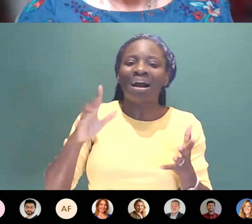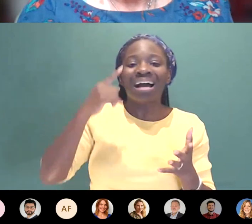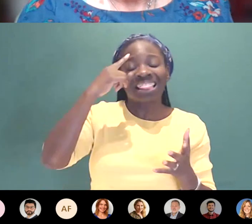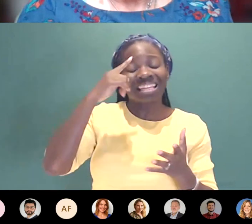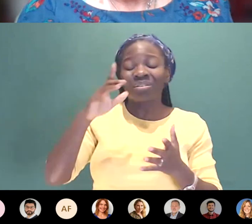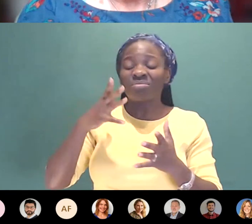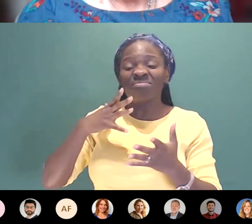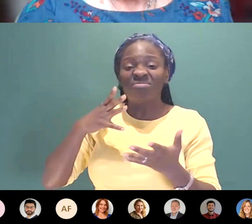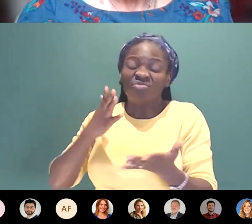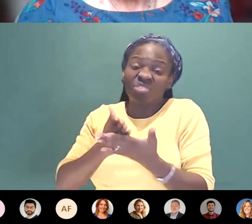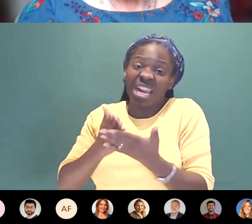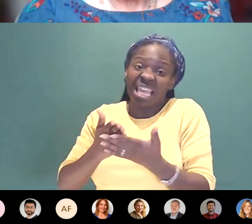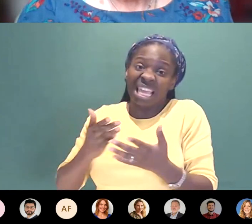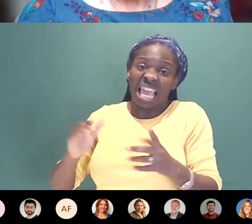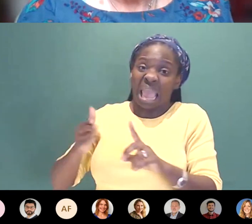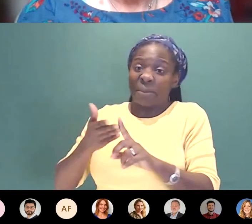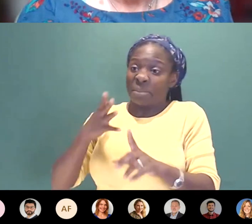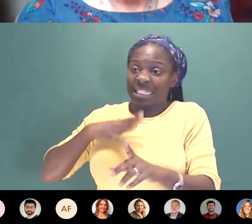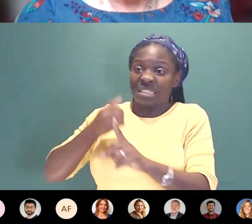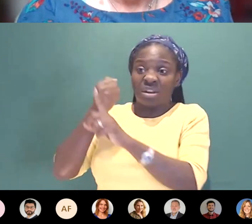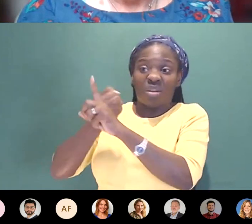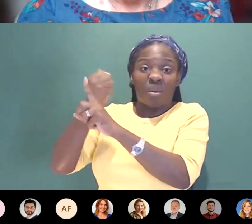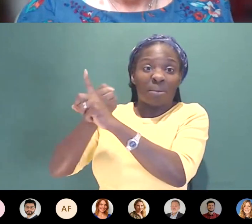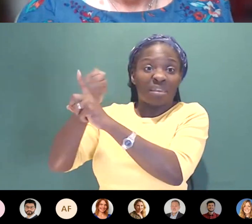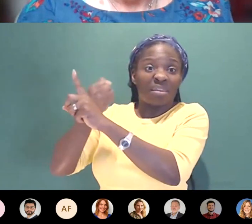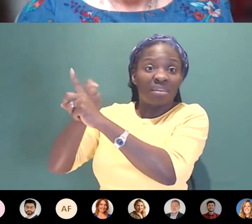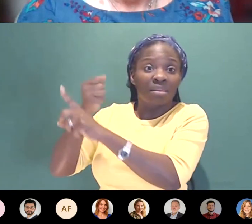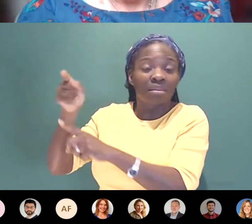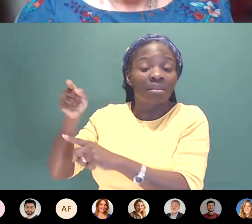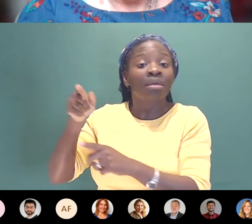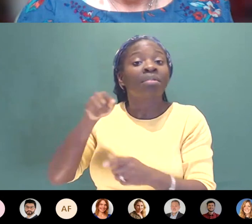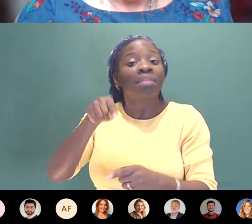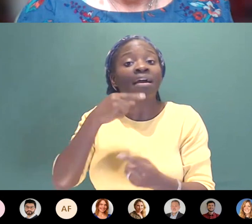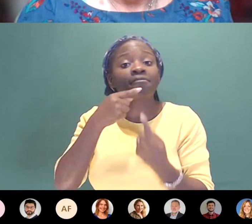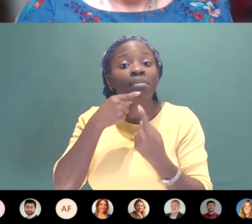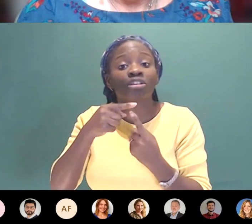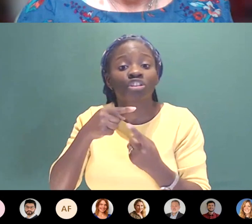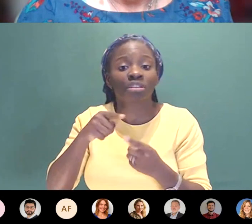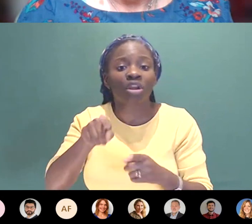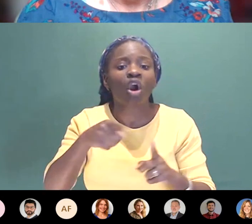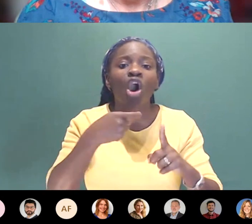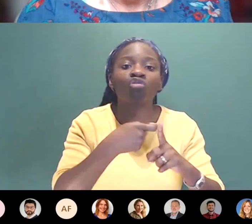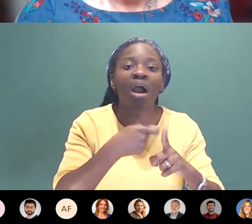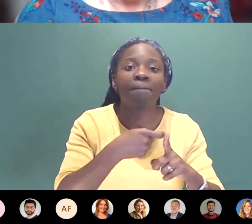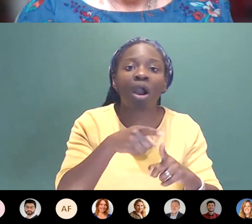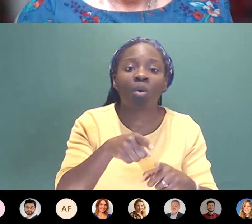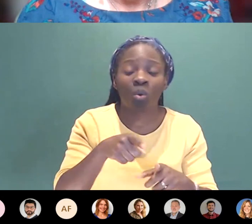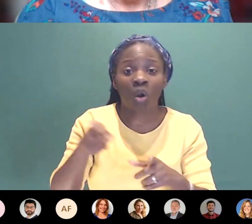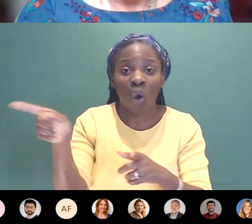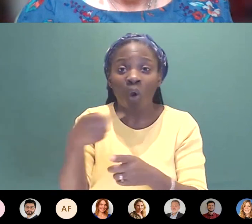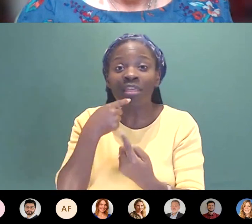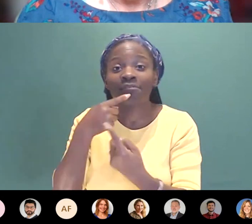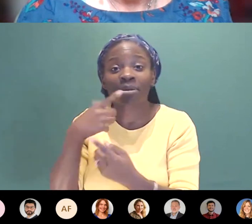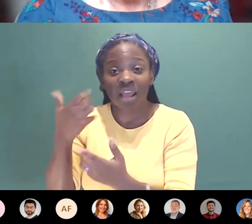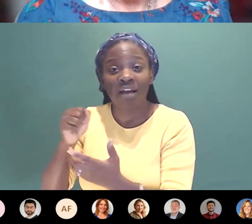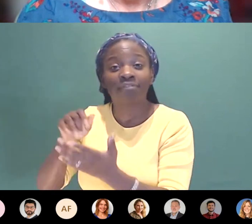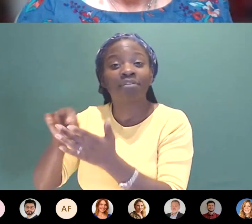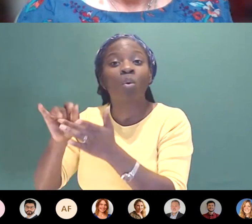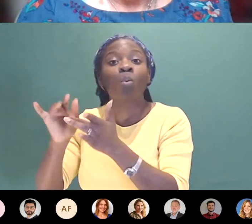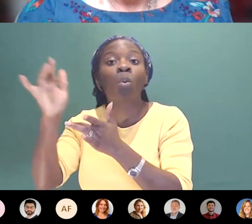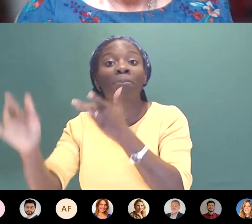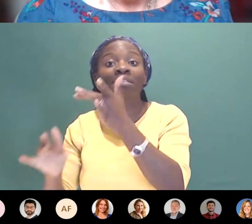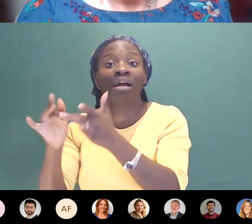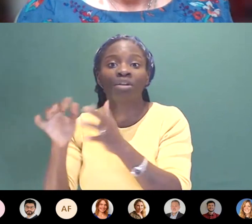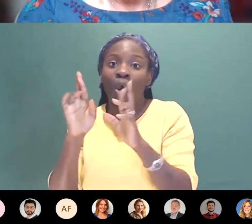lobbying. We do have, and all that information, Karabo, will be posted on our various websites, hopefully before the end